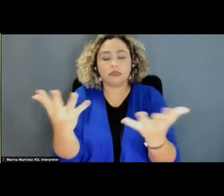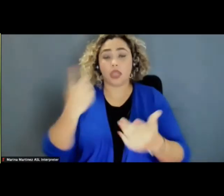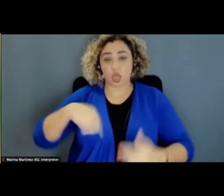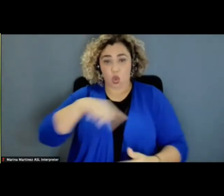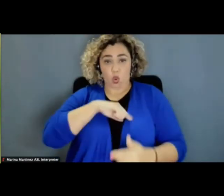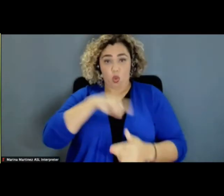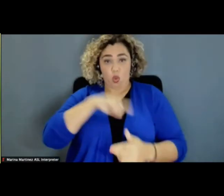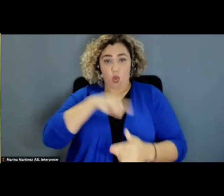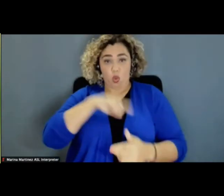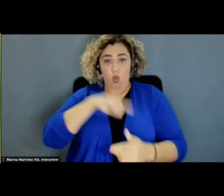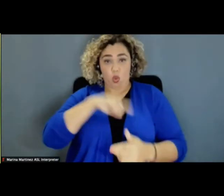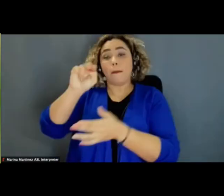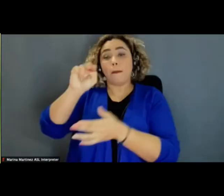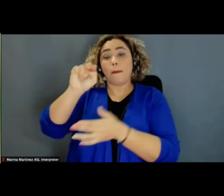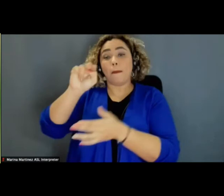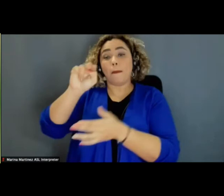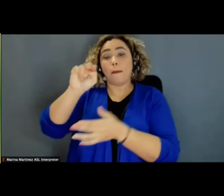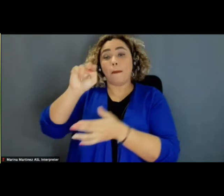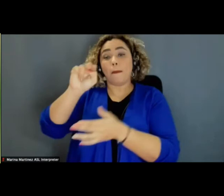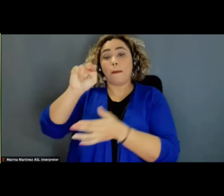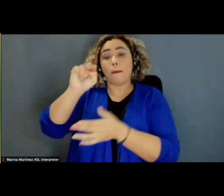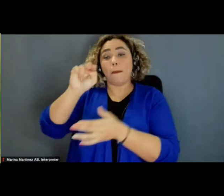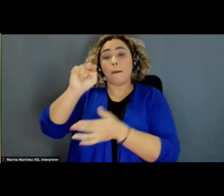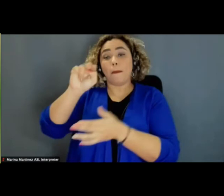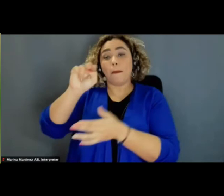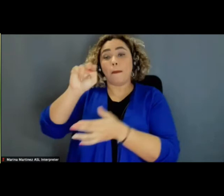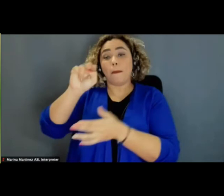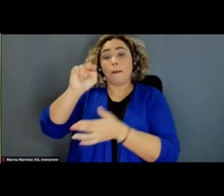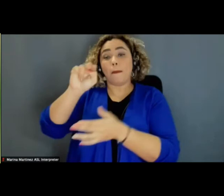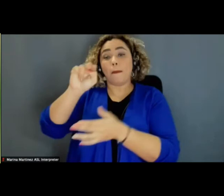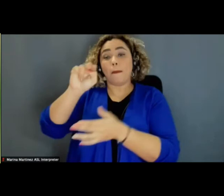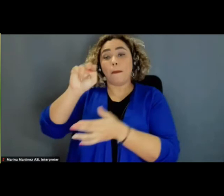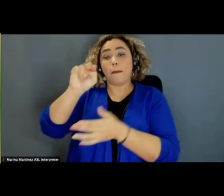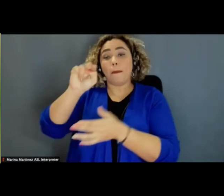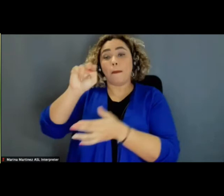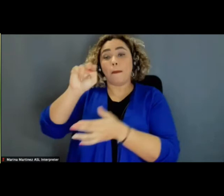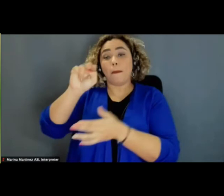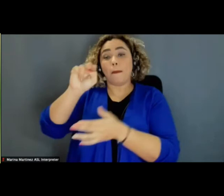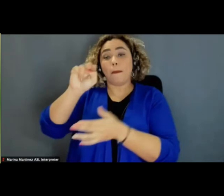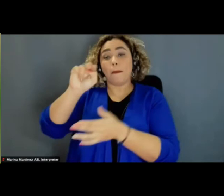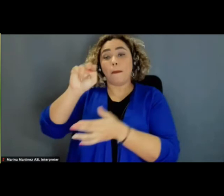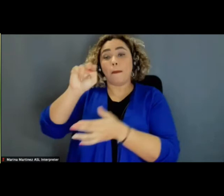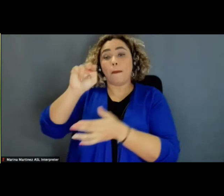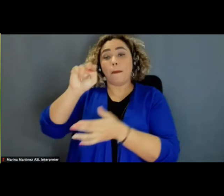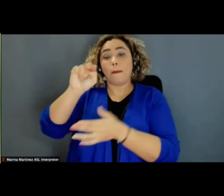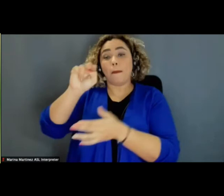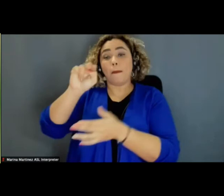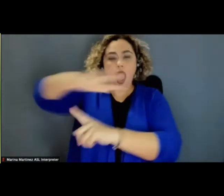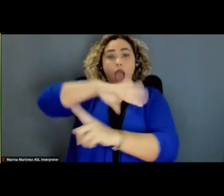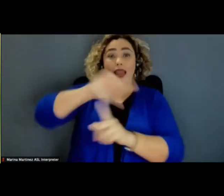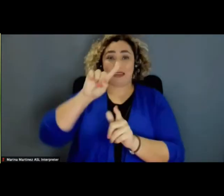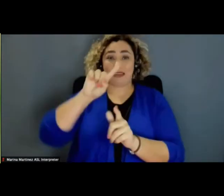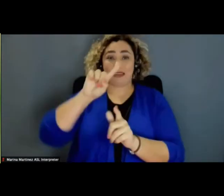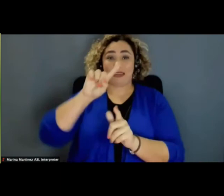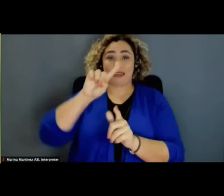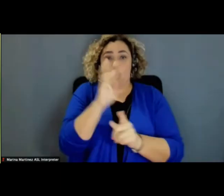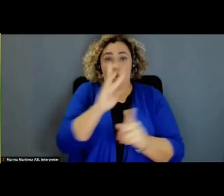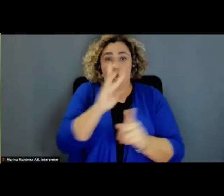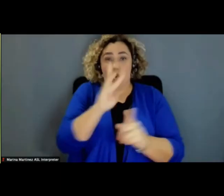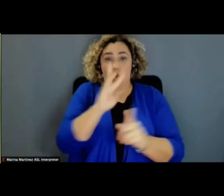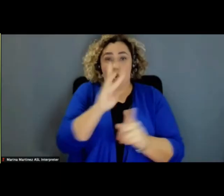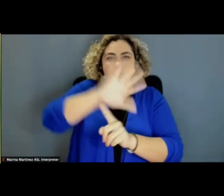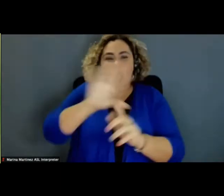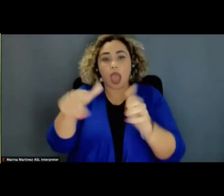of Maryland are on the ancestral lands of the Piscataway people, who were among the first in the Western Hemisphere to